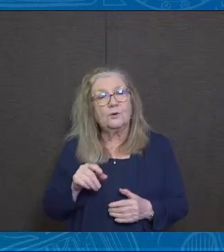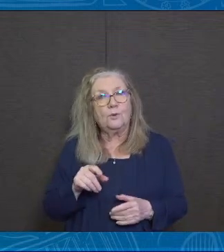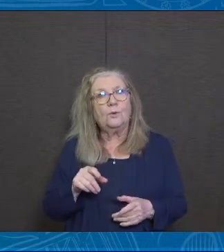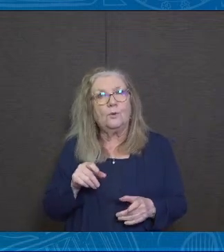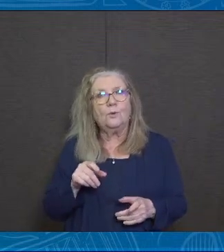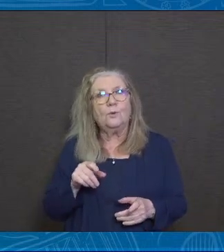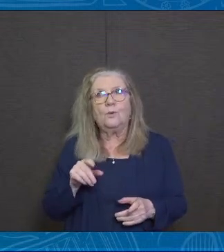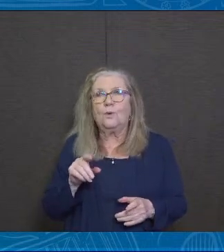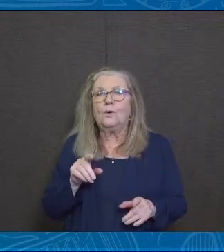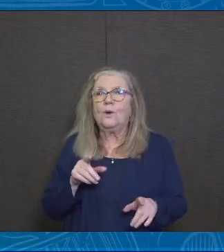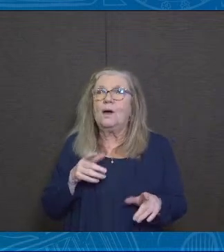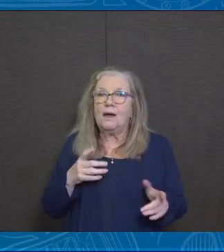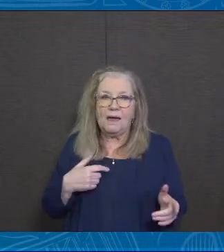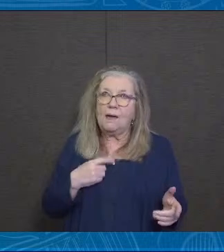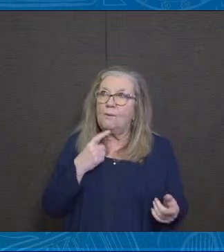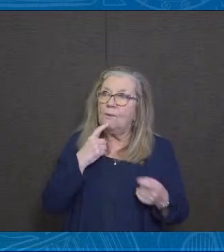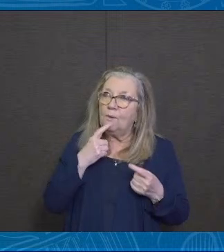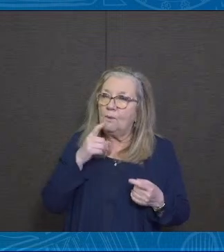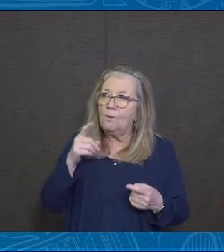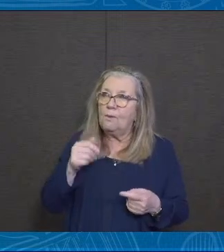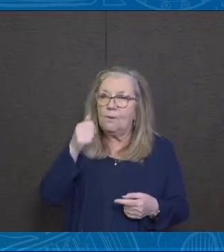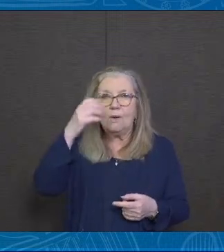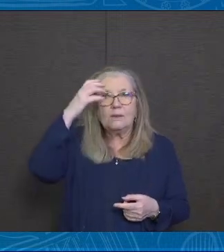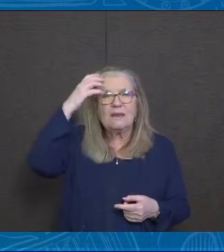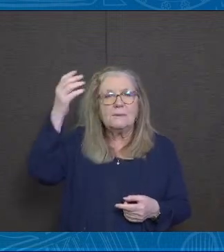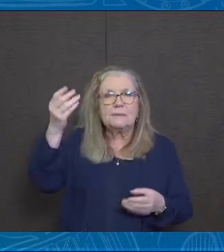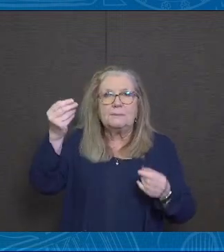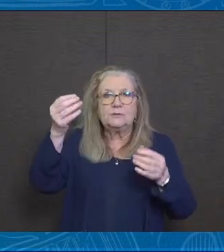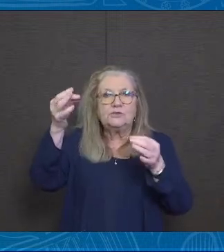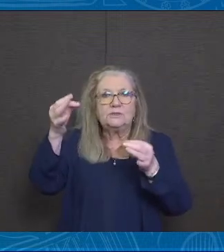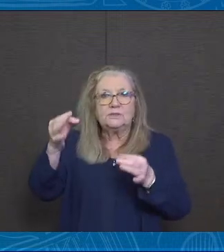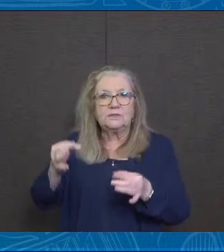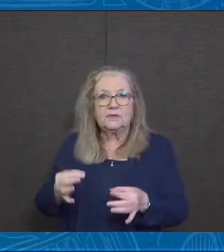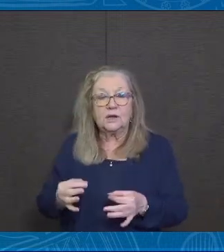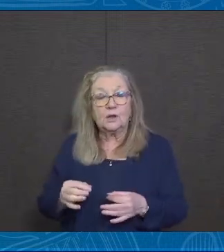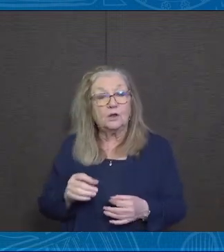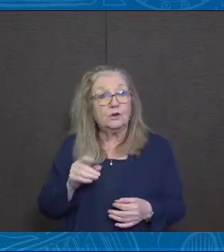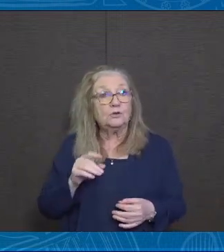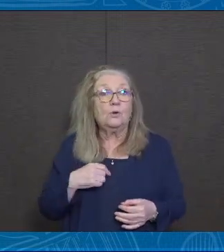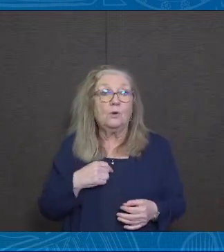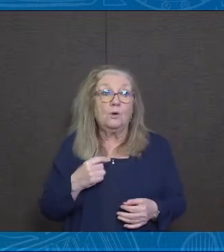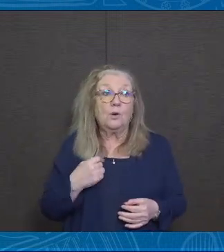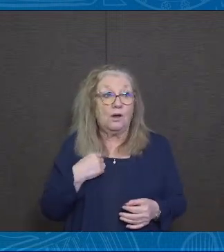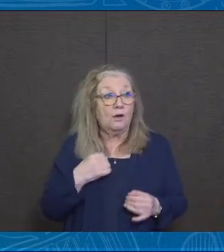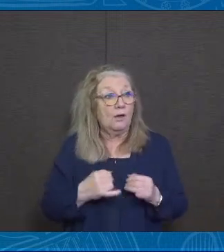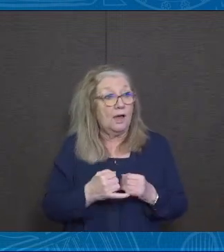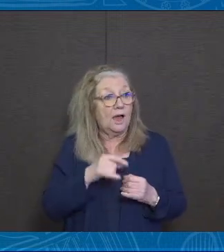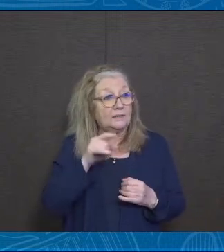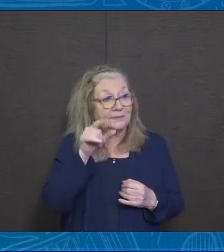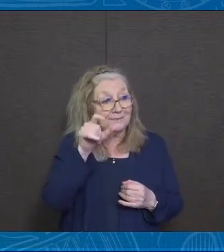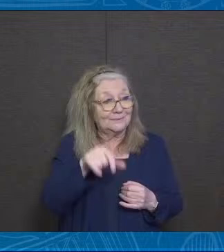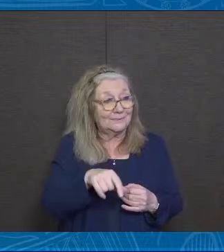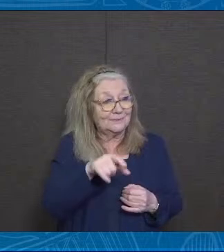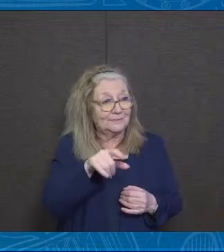through the national budgeting processes. Which brings me to our last panelist, the Honorable